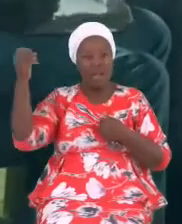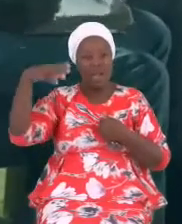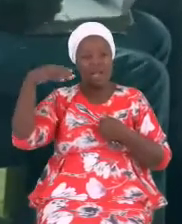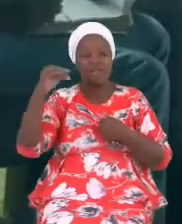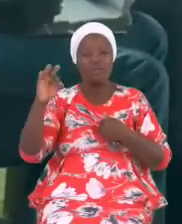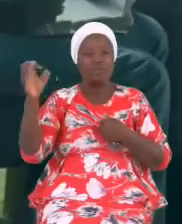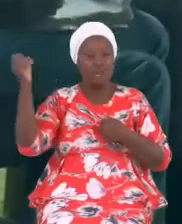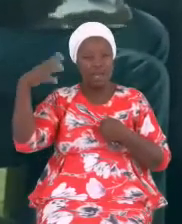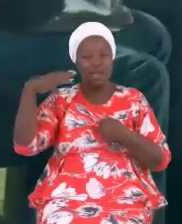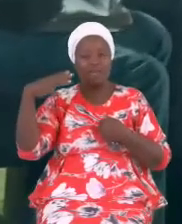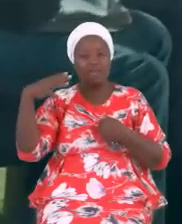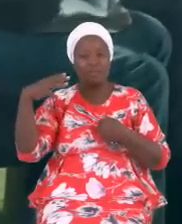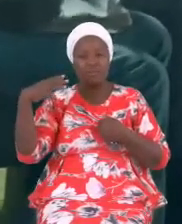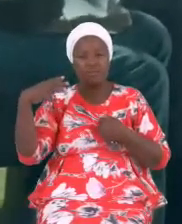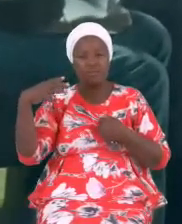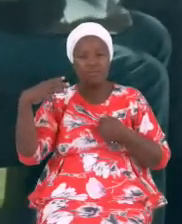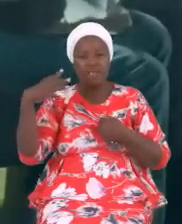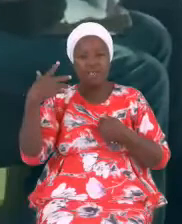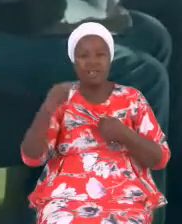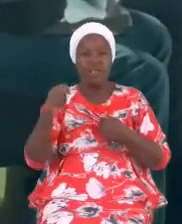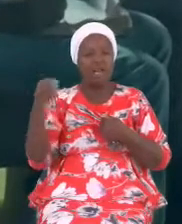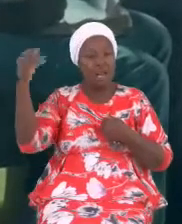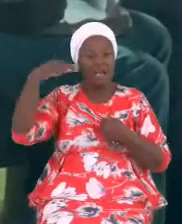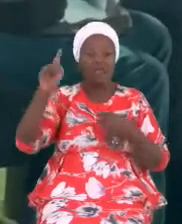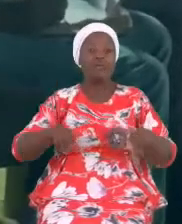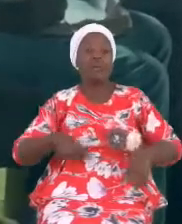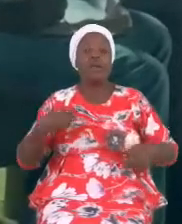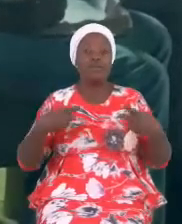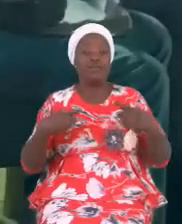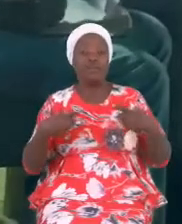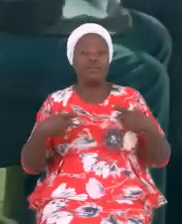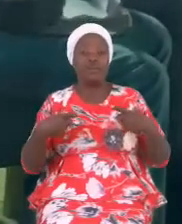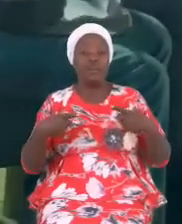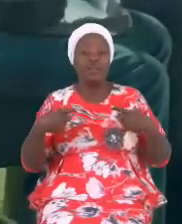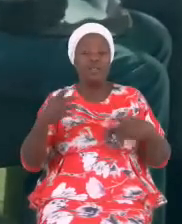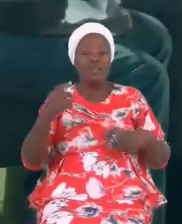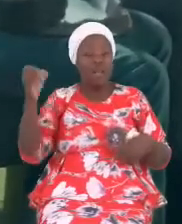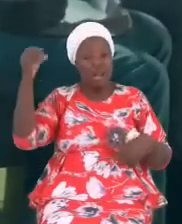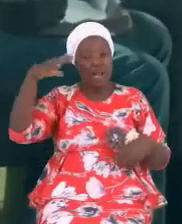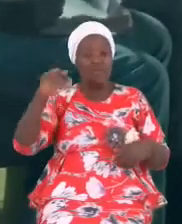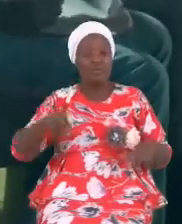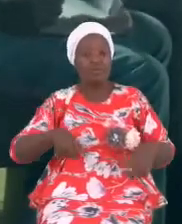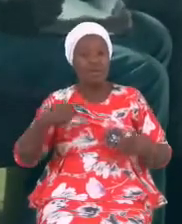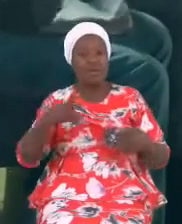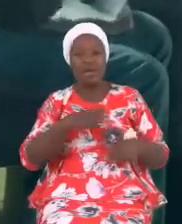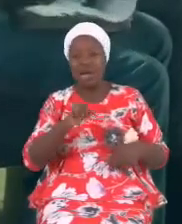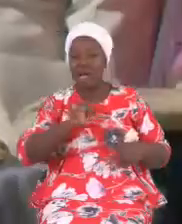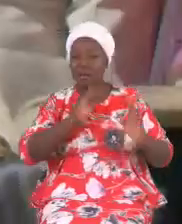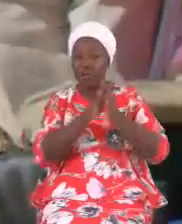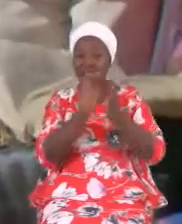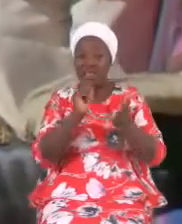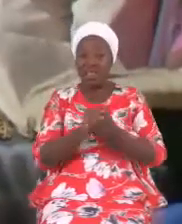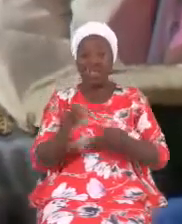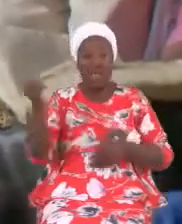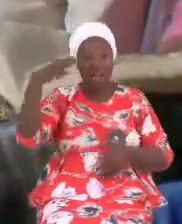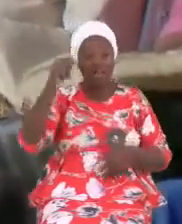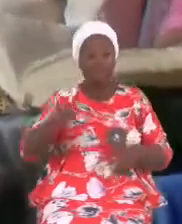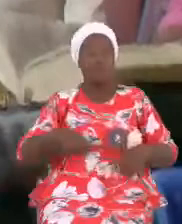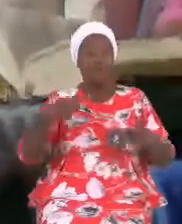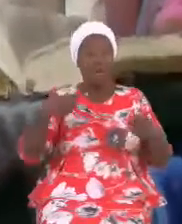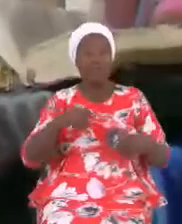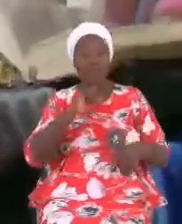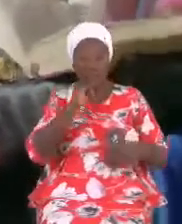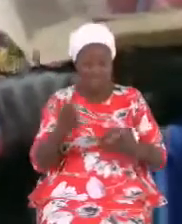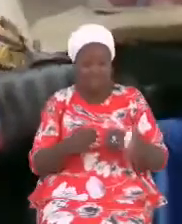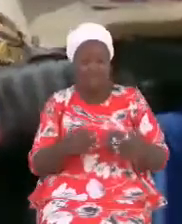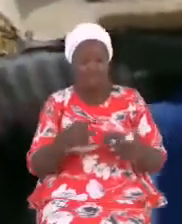I pray that light of life is available. You'll take that path, the narrow path that